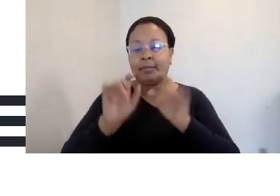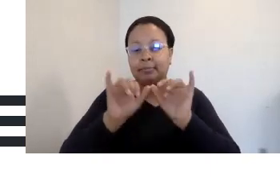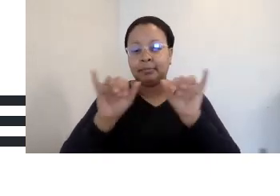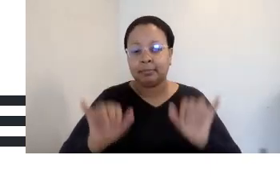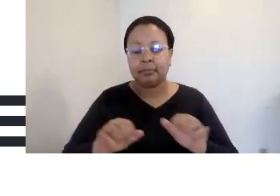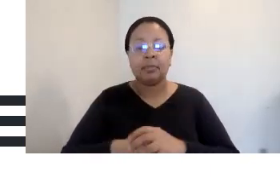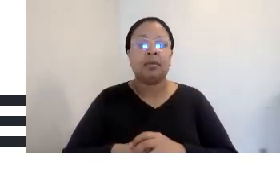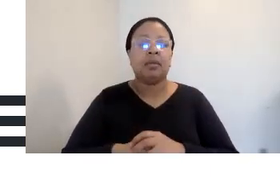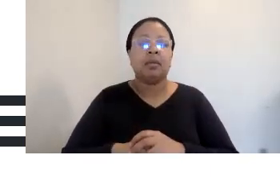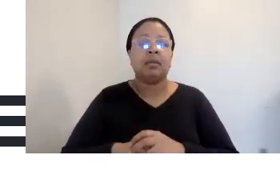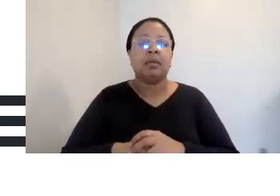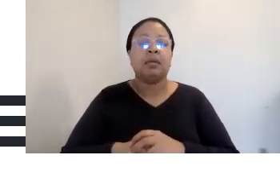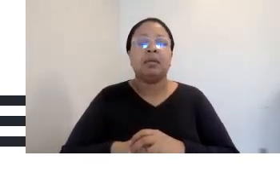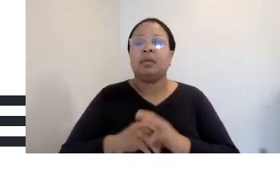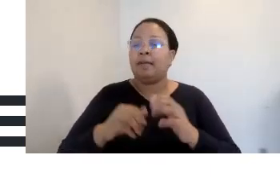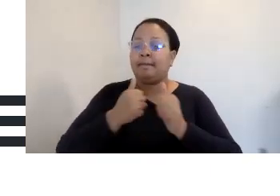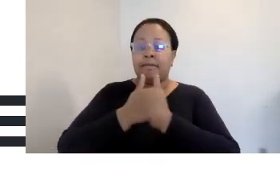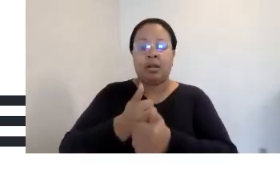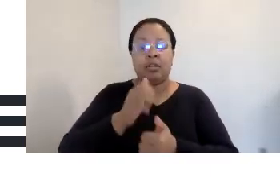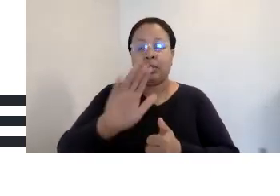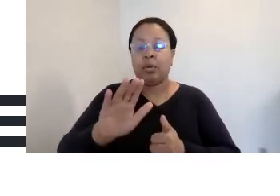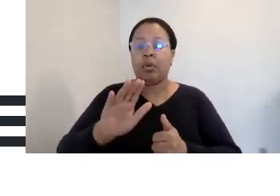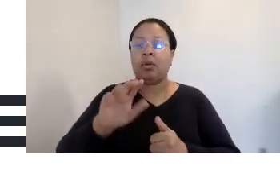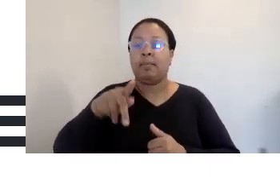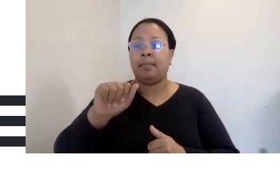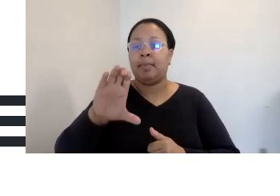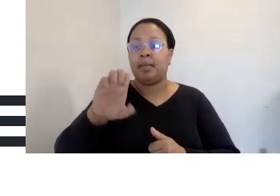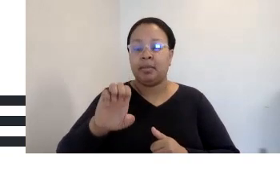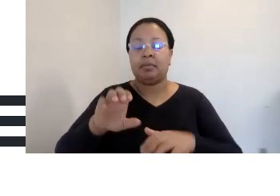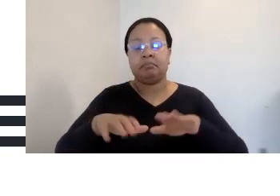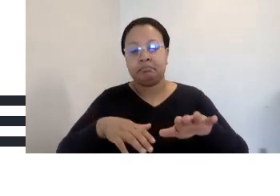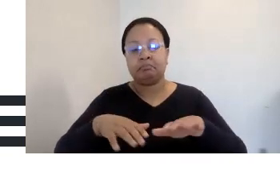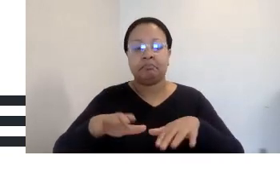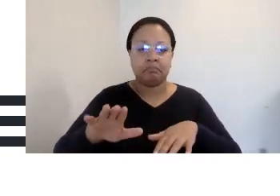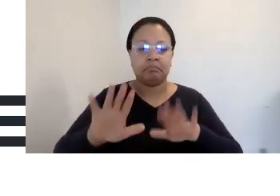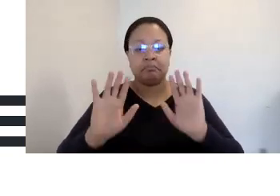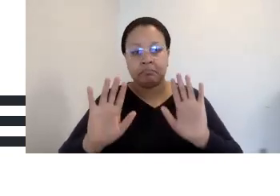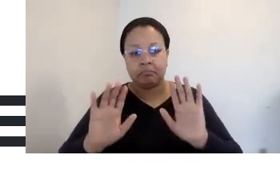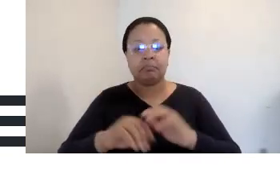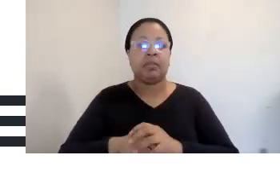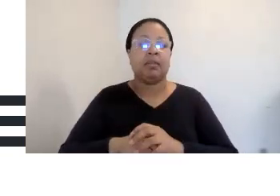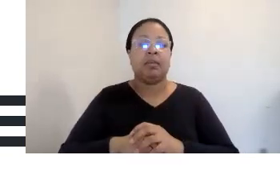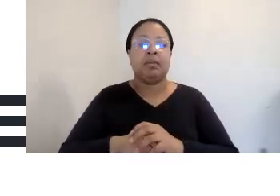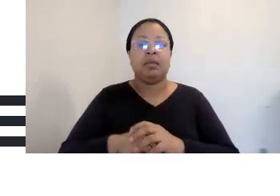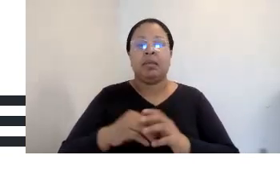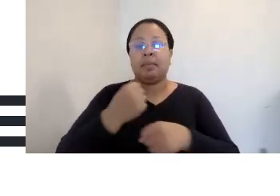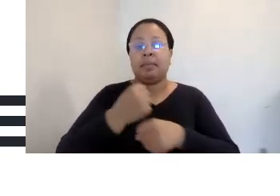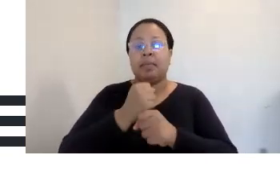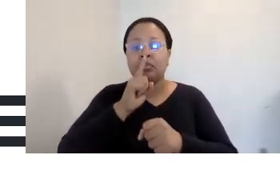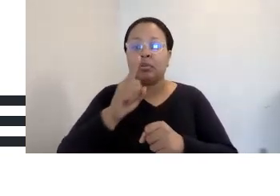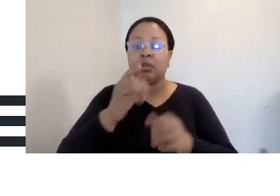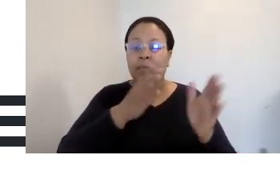And again, plan in case of a medical emergency. Make sure you have medication on hand. Make